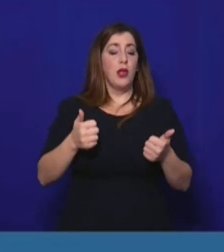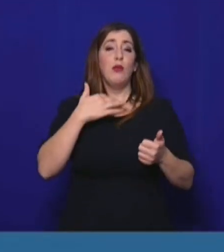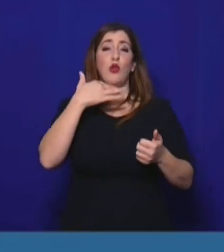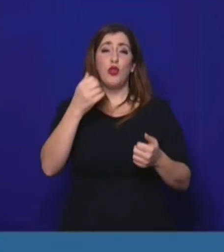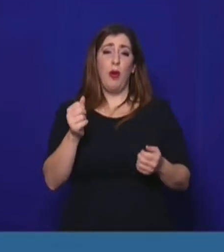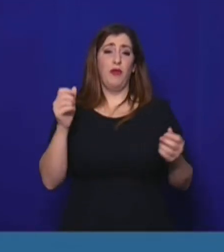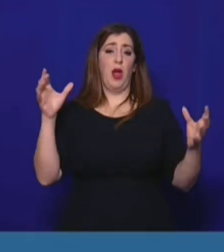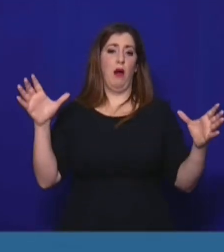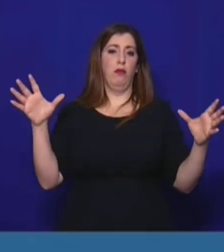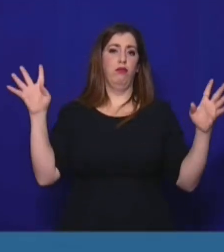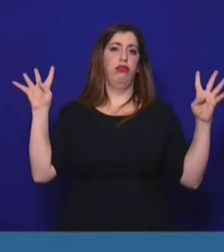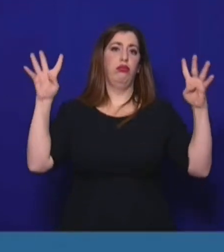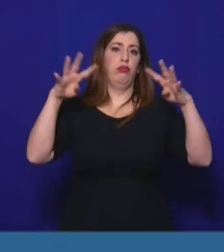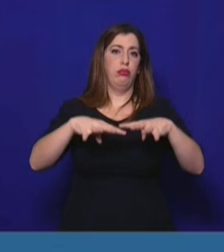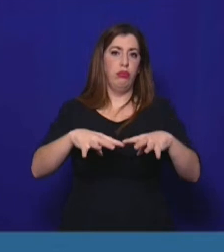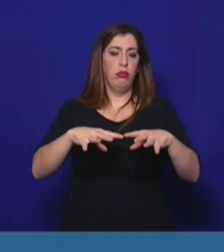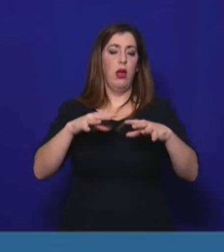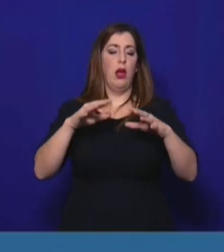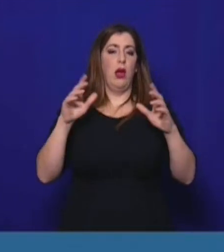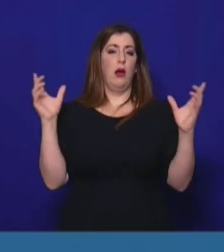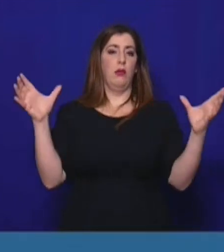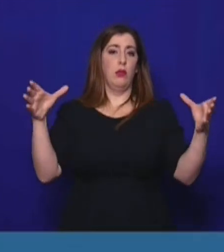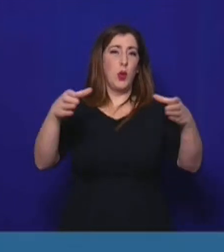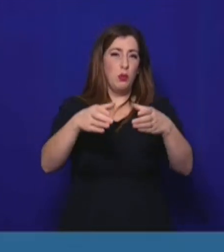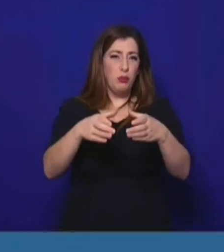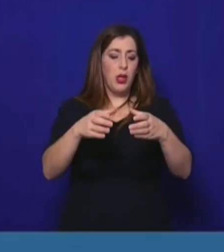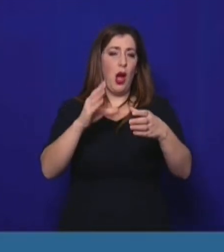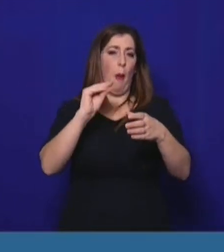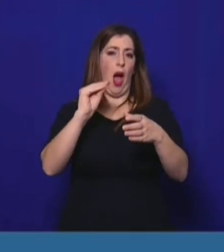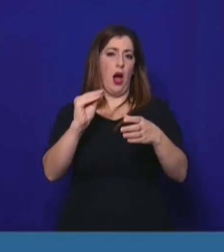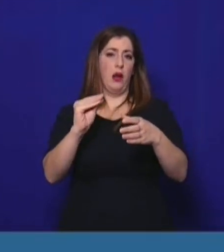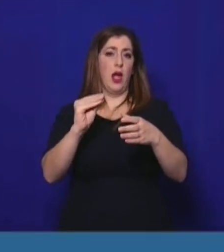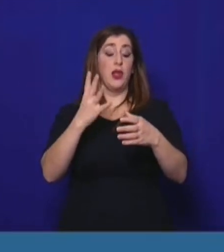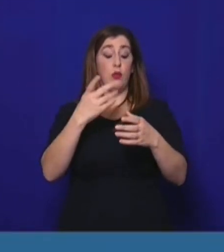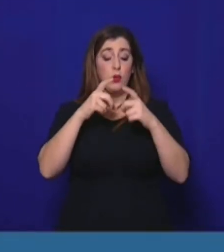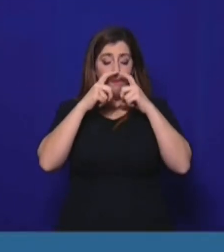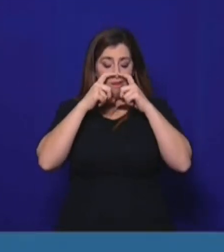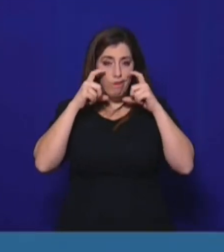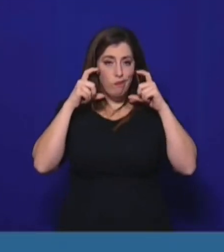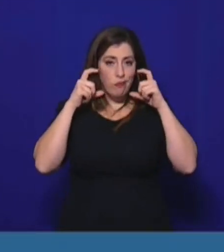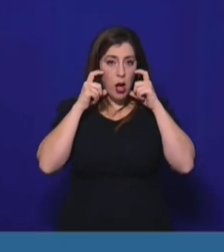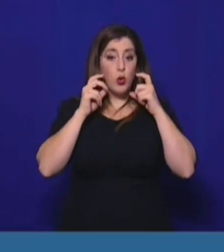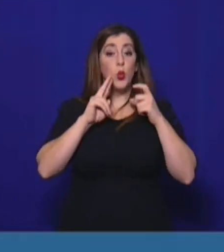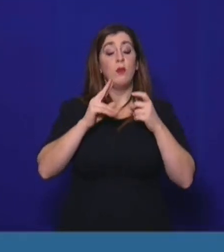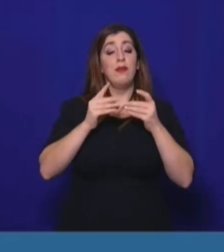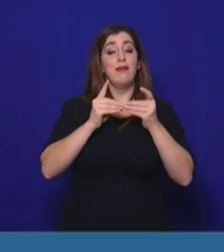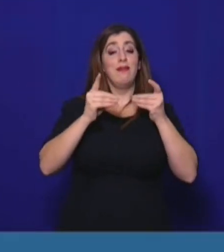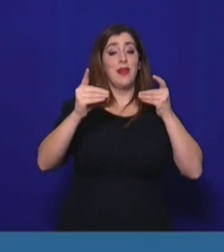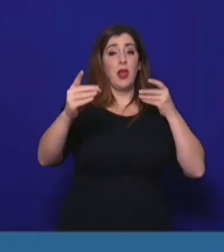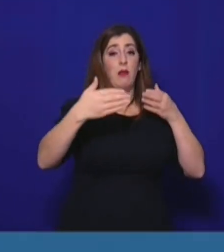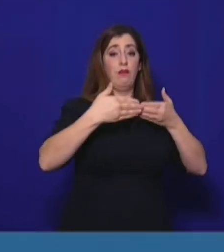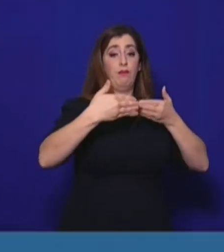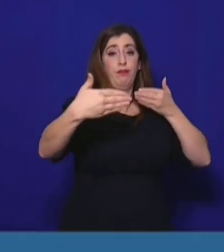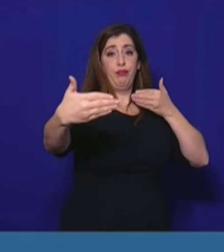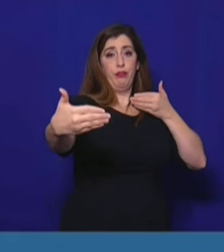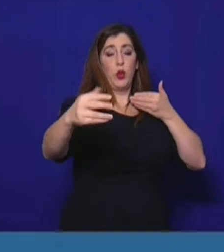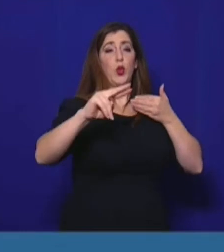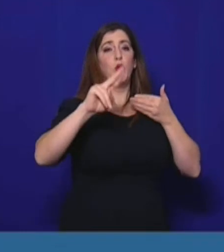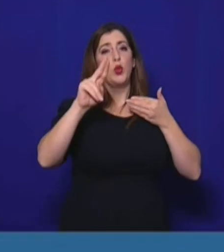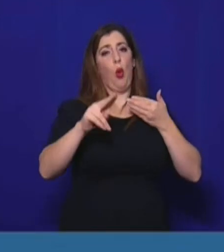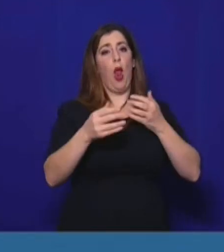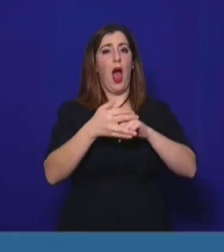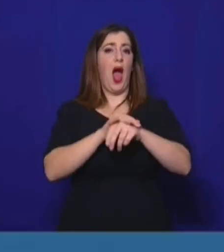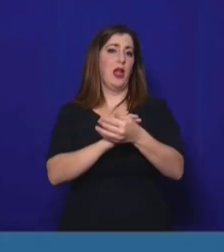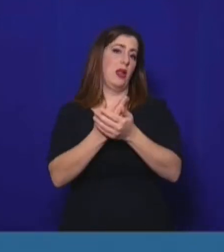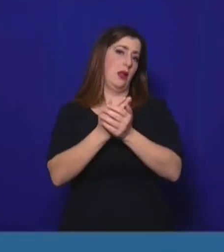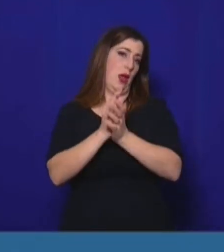l-użu tal-maskri, kemm tallimna dwar l-użu tal-maskri, kemm jirnexxilna naqsu r-rata ta' trasmissjoni u l-iġene fl-idejn. Dawn